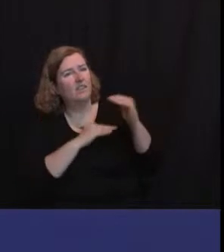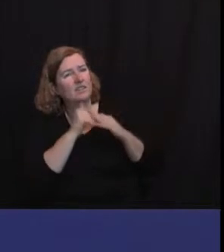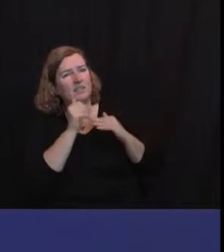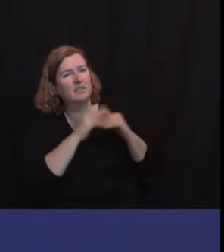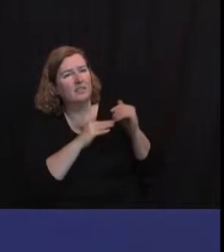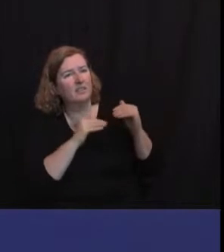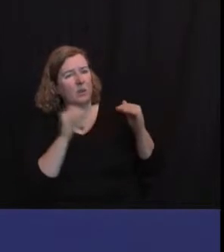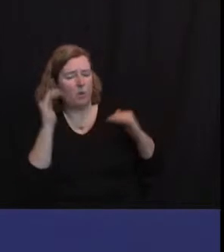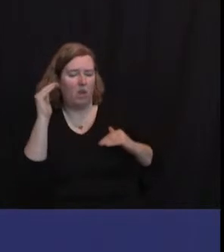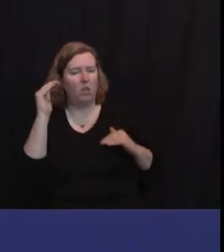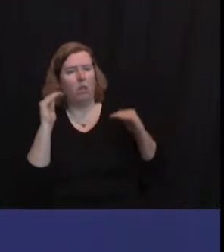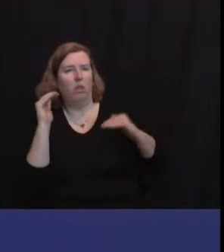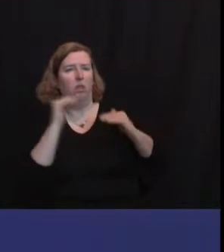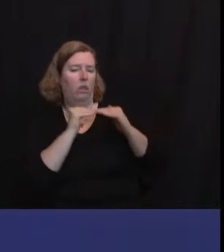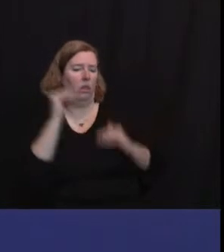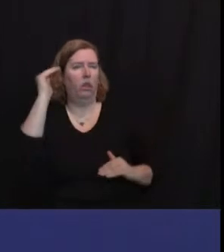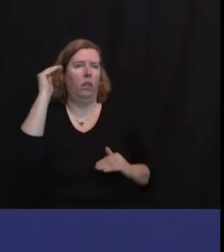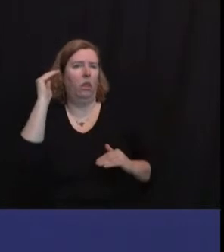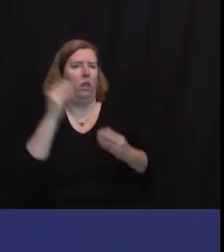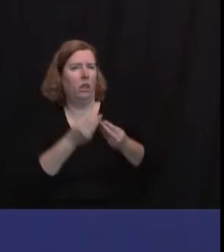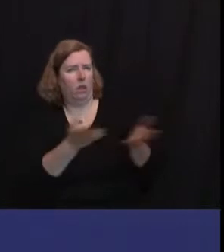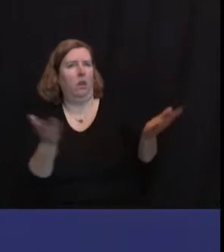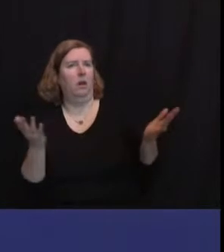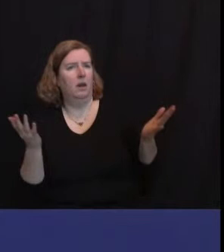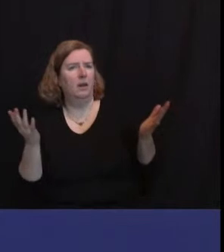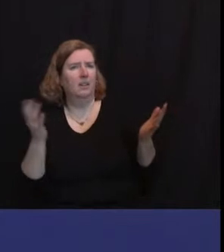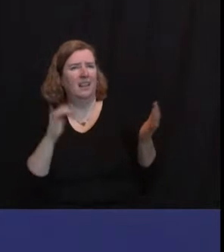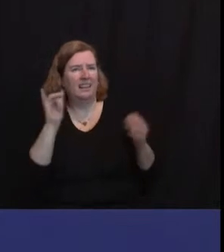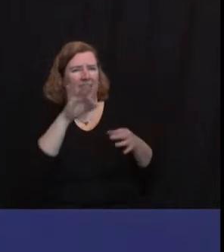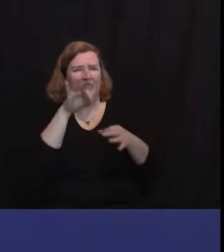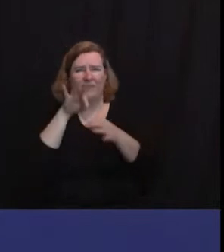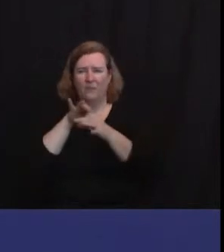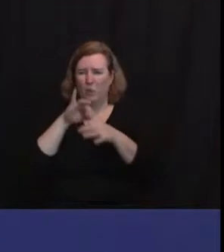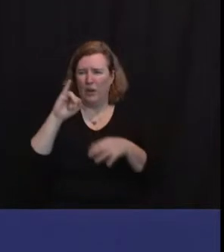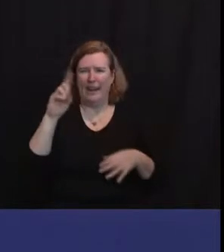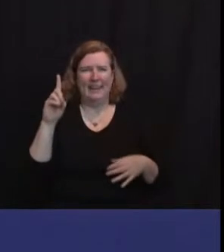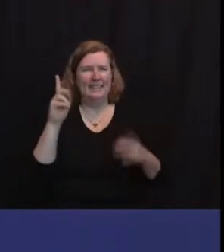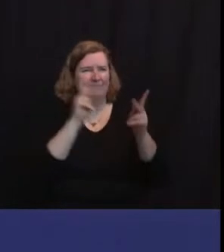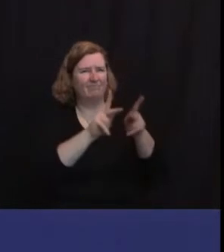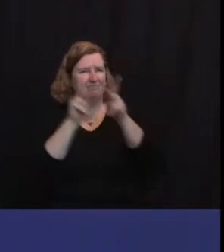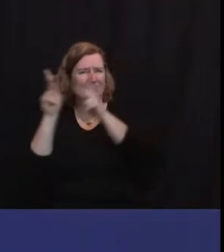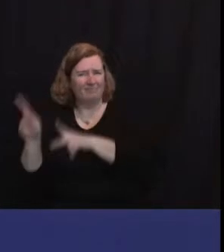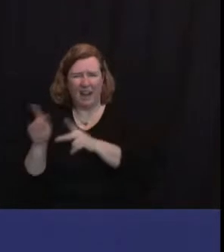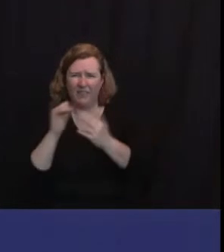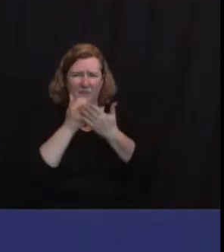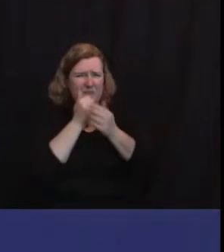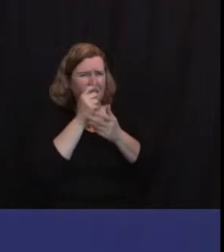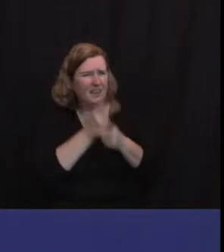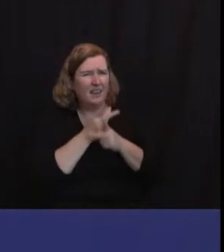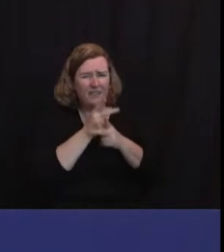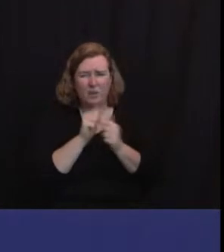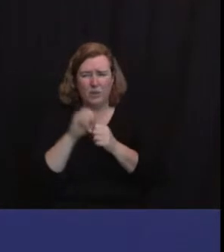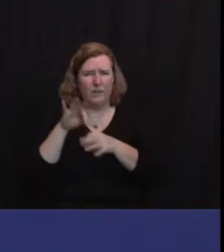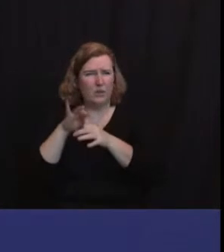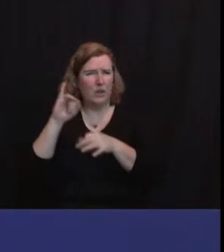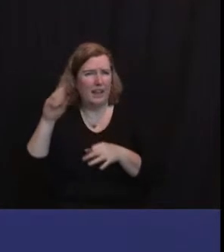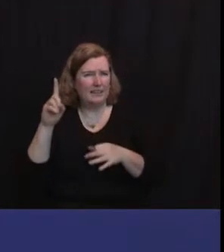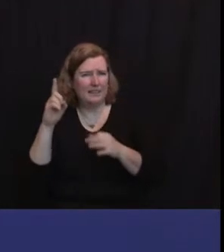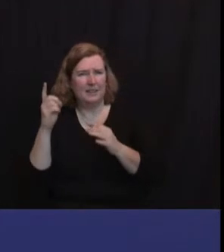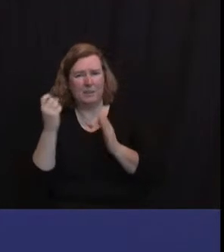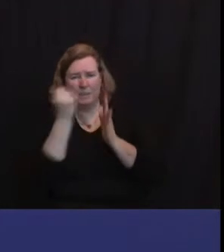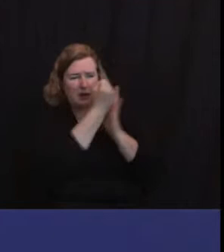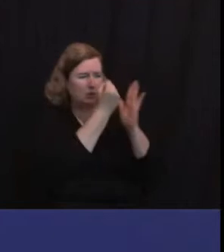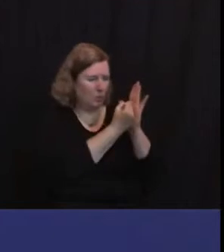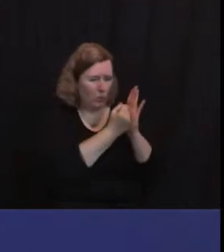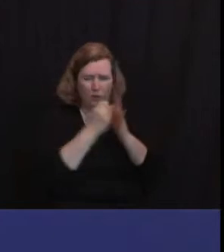government-issued IDs in the context of voting. I think you got to be very careful about this. So I'm open-minded. I think you said